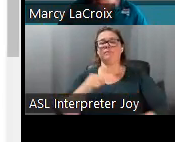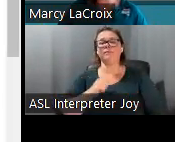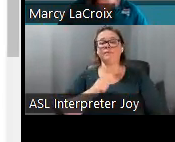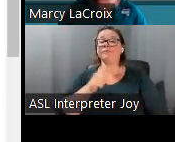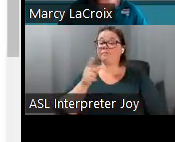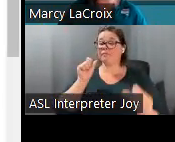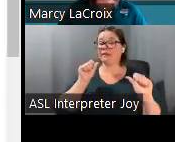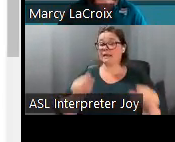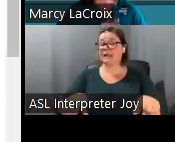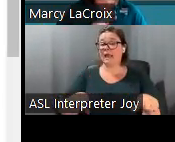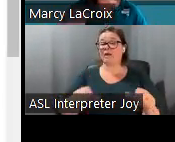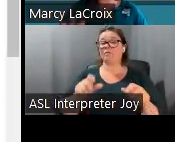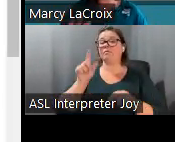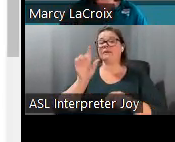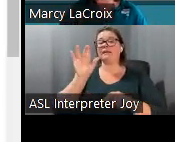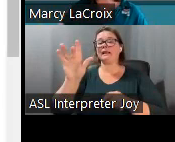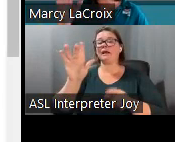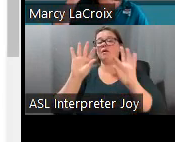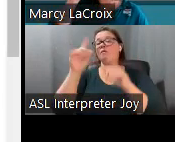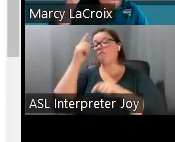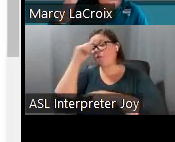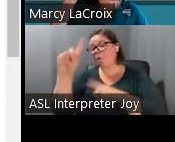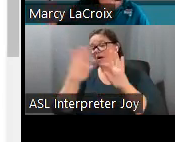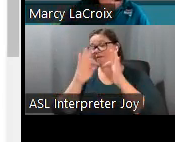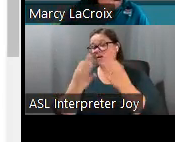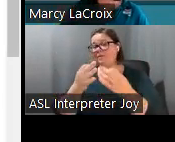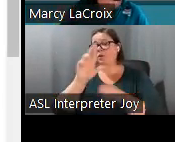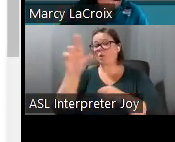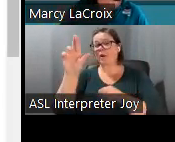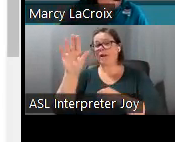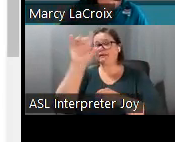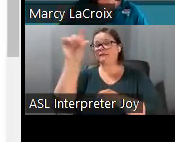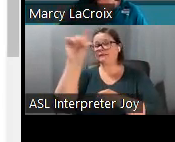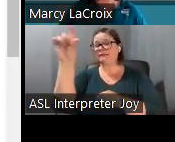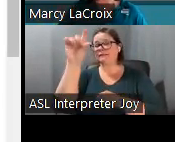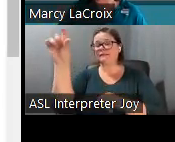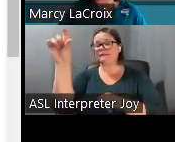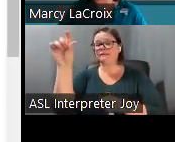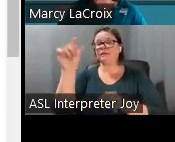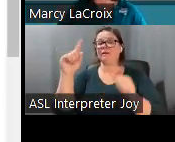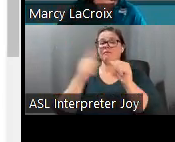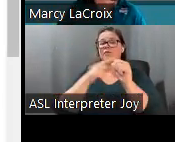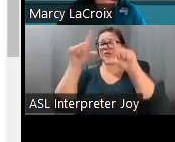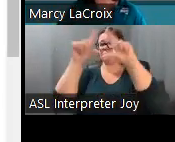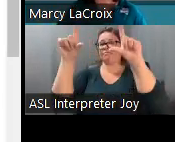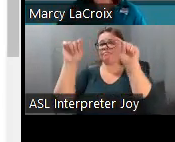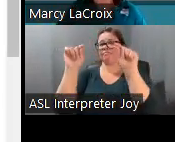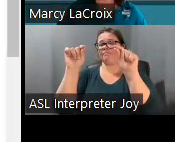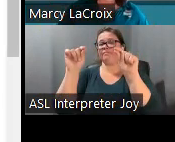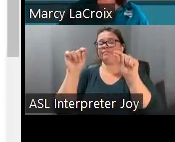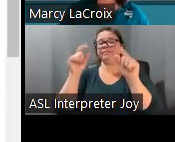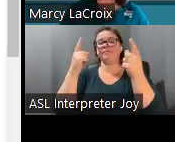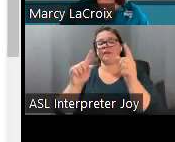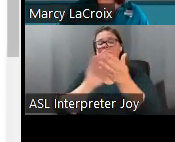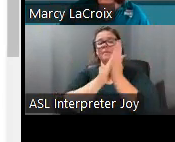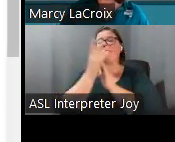in this for families section. So the upper right hand side, this first box tab here, and it happens to turn to a